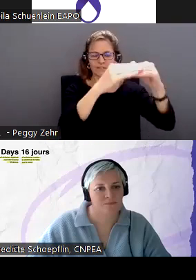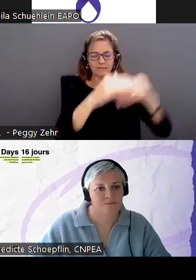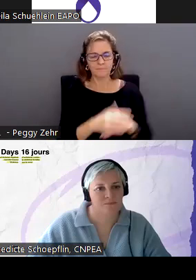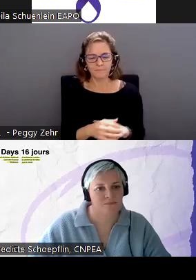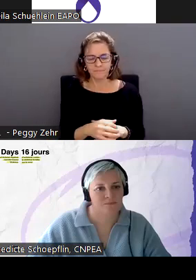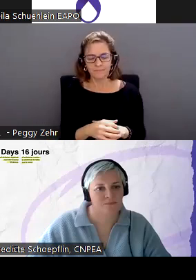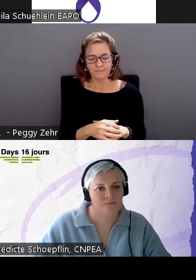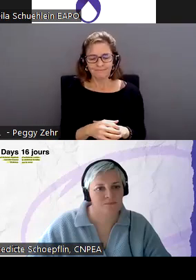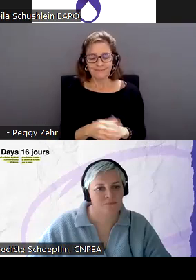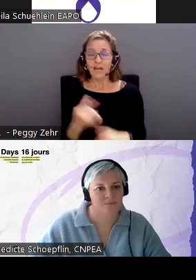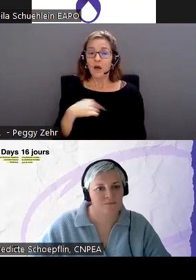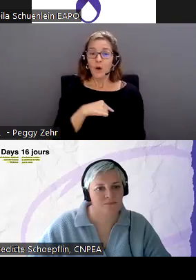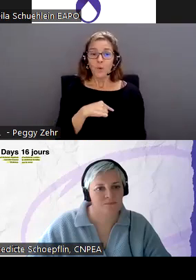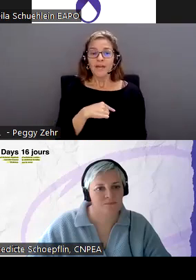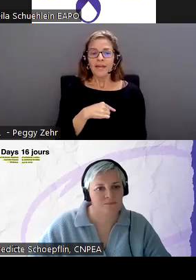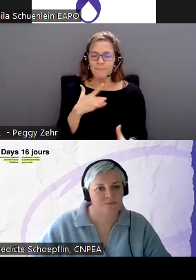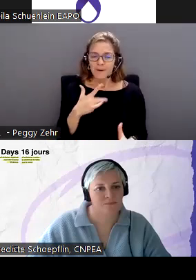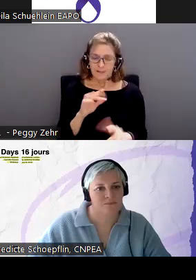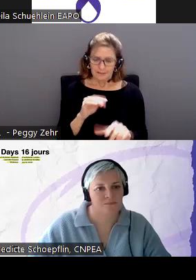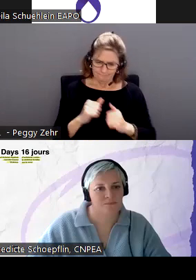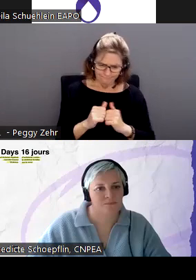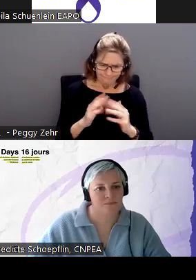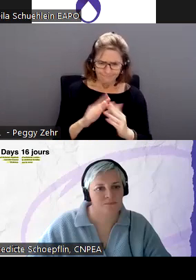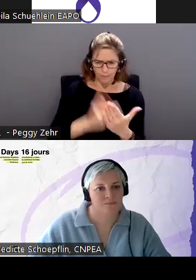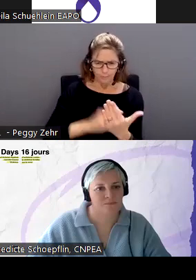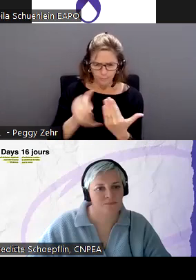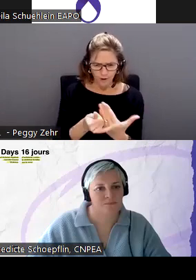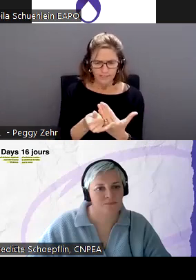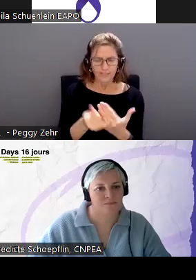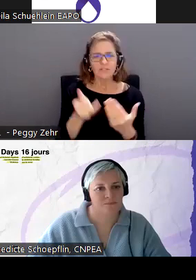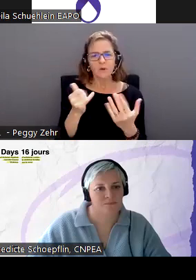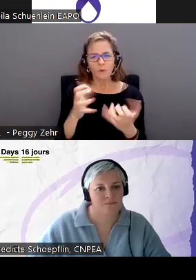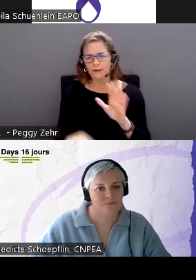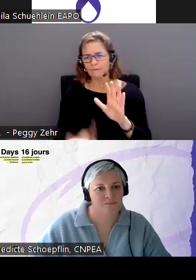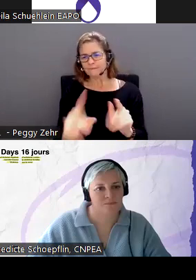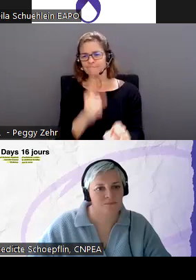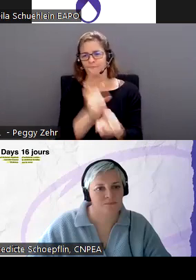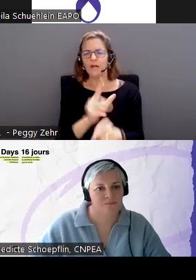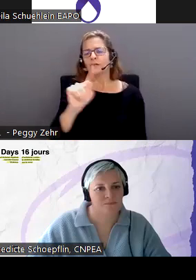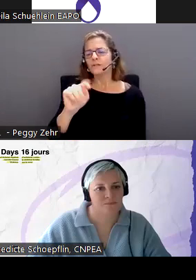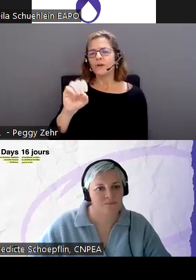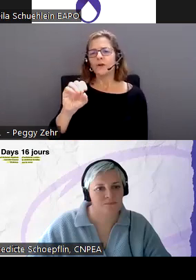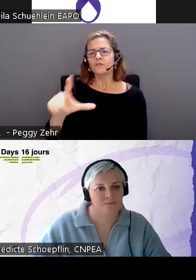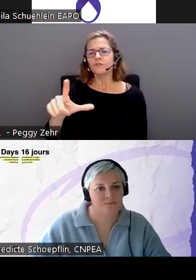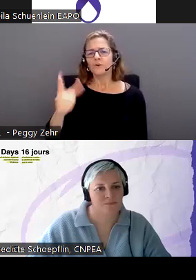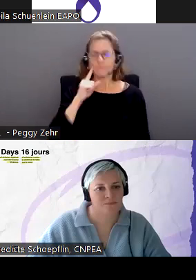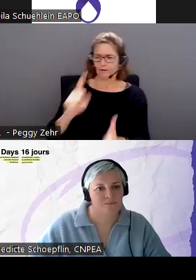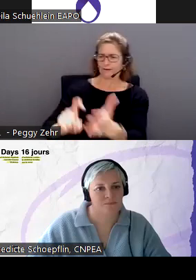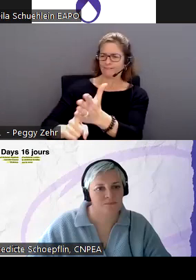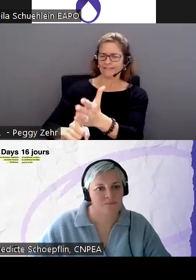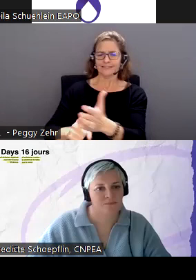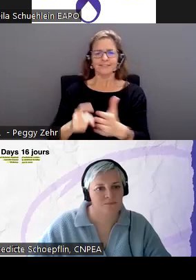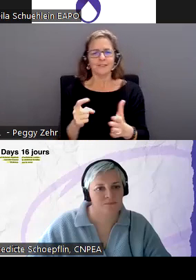this project was no different in terms of wanting to do something that's useful, wanting to create something that can